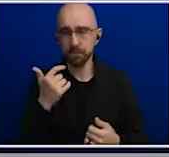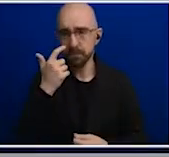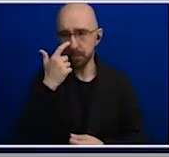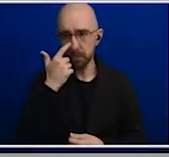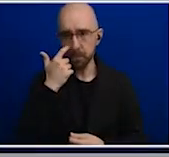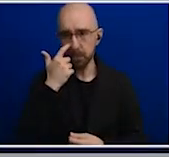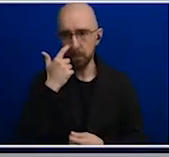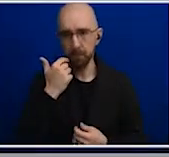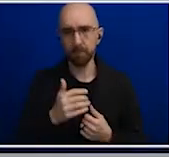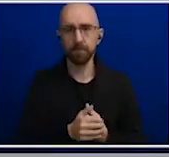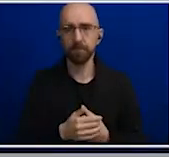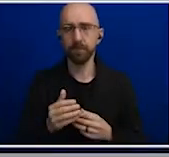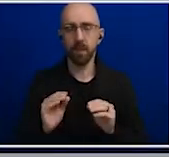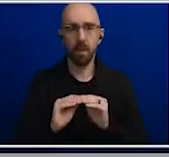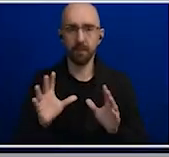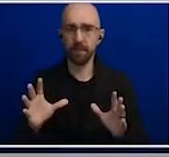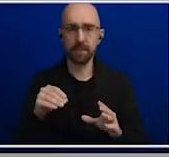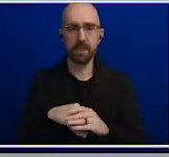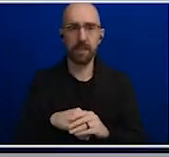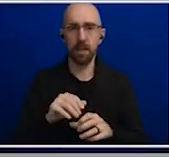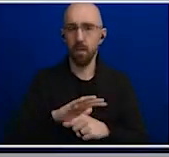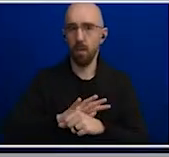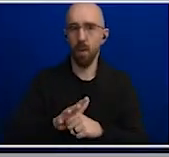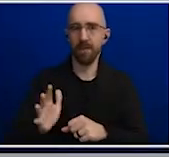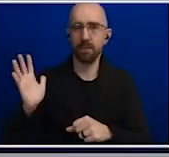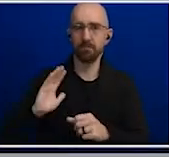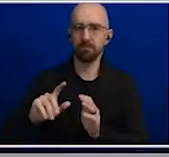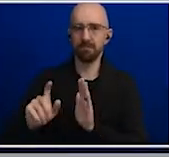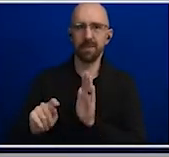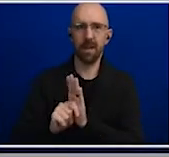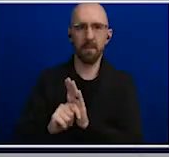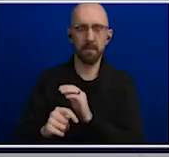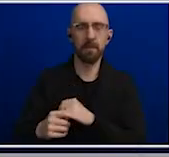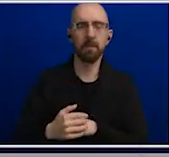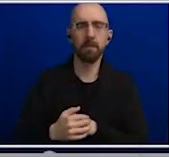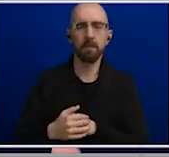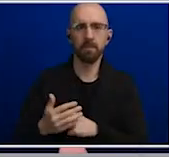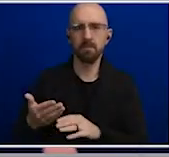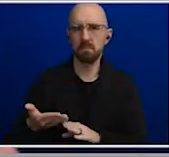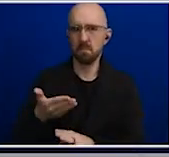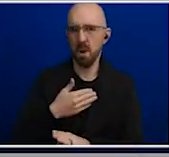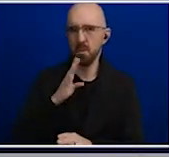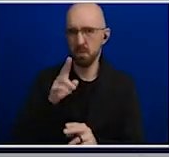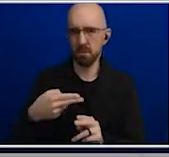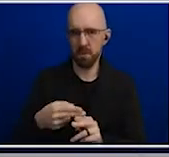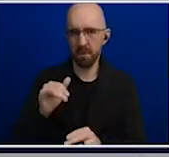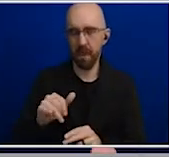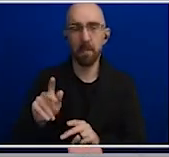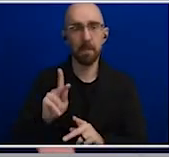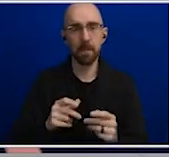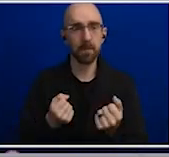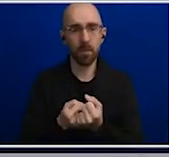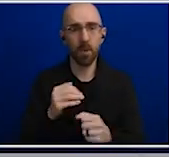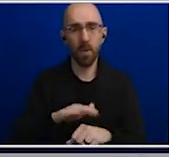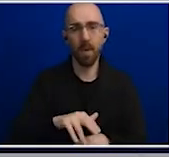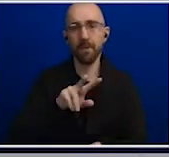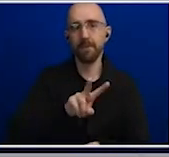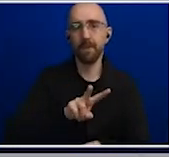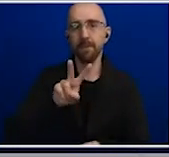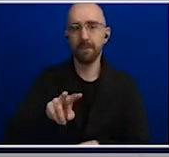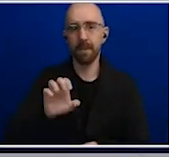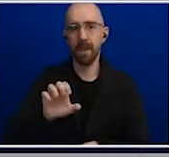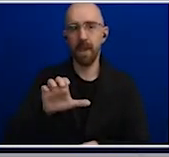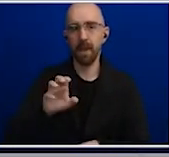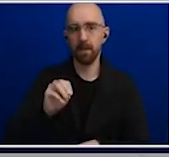Obviously in the COVID days, as we talked about prior, people are being supported on VV ECMO for prolonged periods